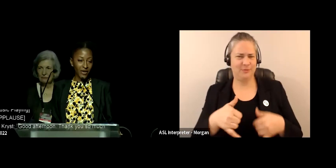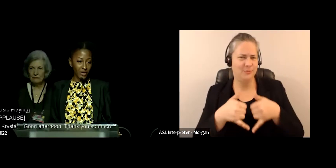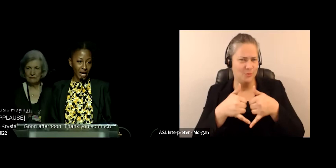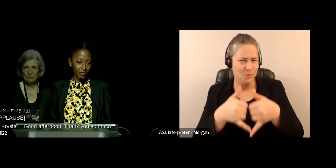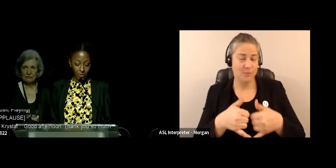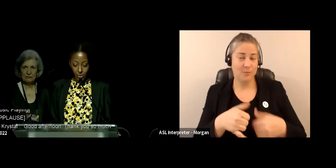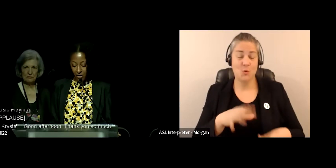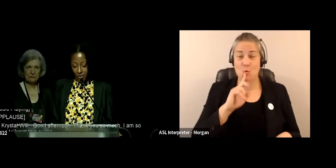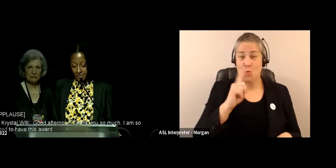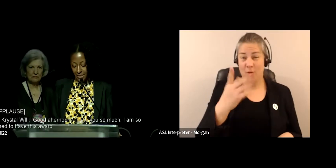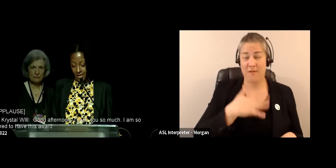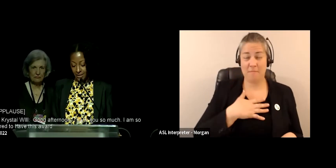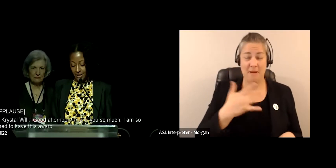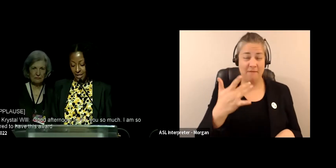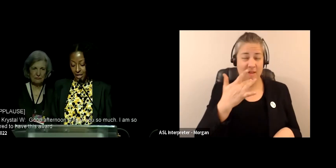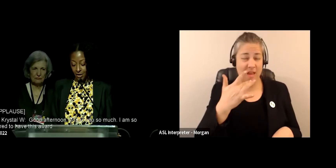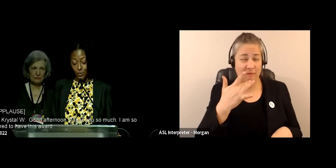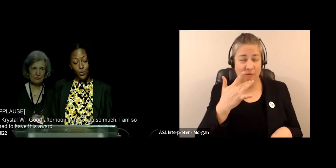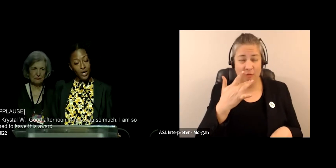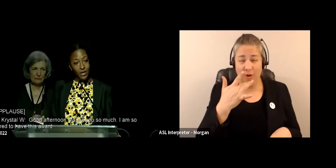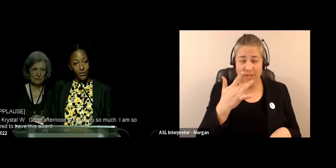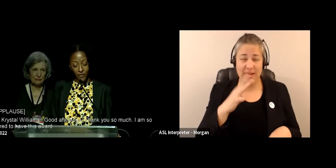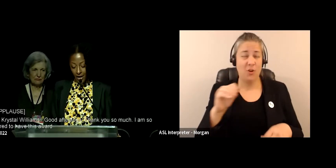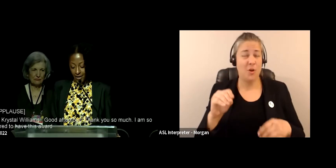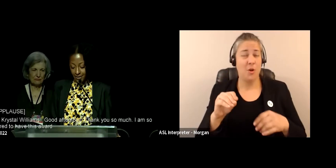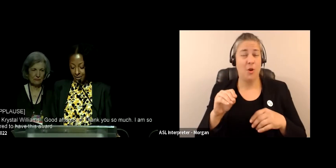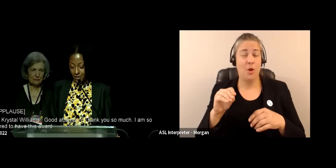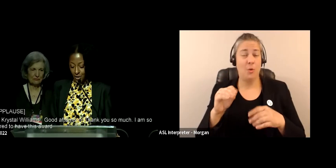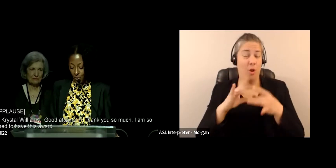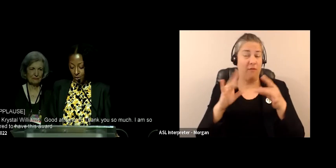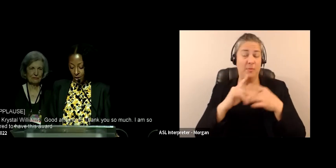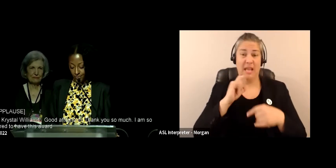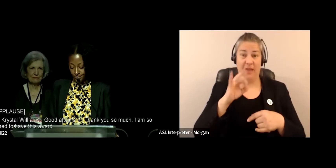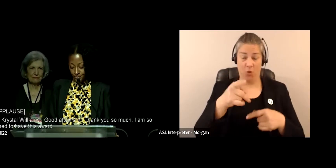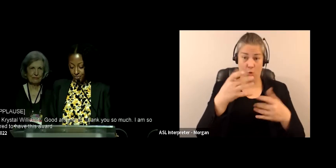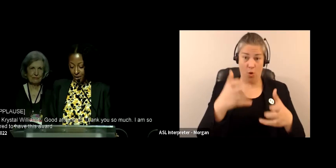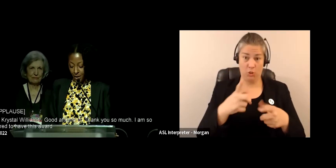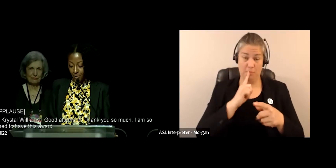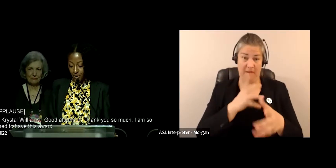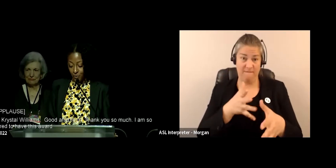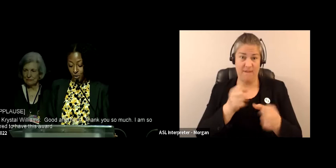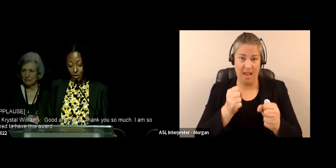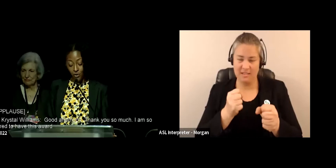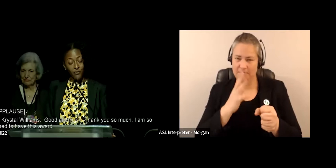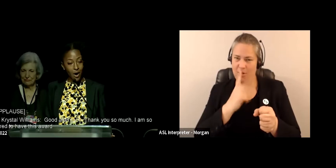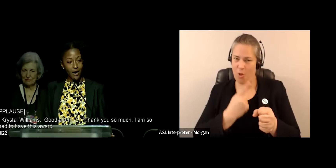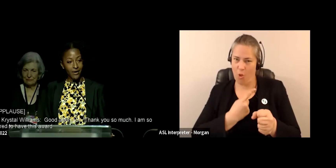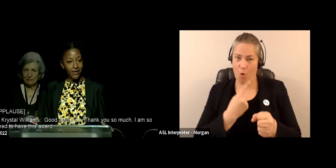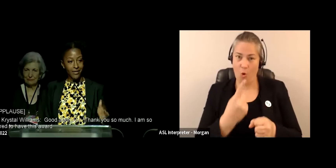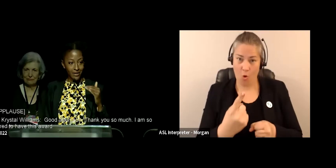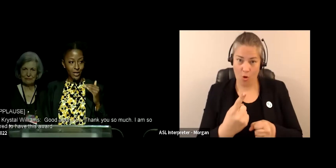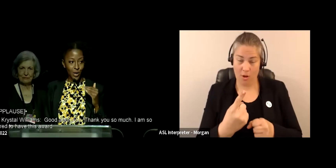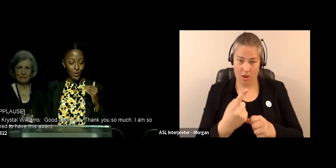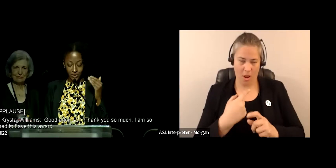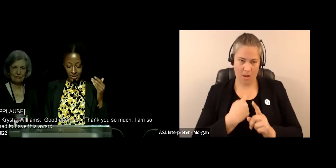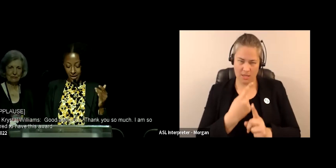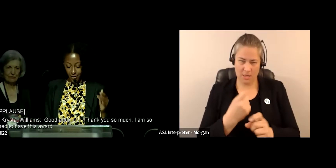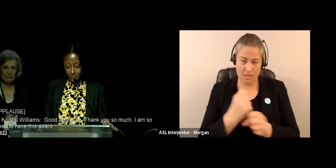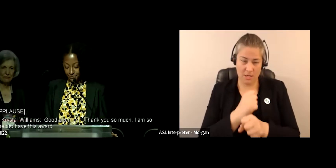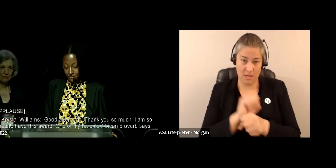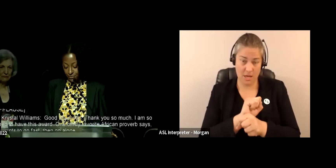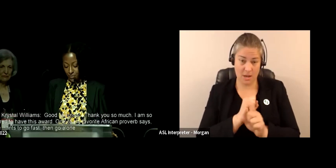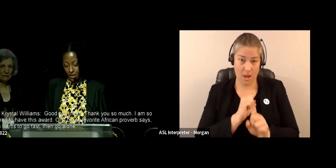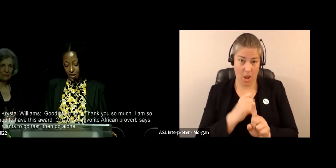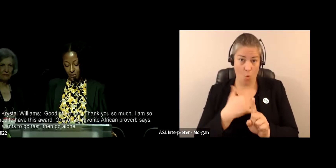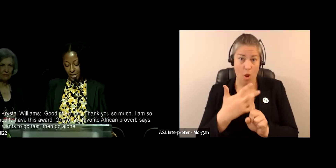of my favorite African proverbs says, if you want to go fast, then go alone. But if you want to go far, then go